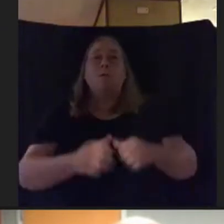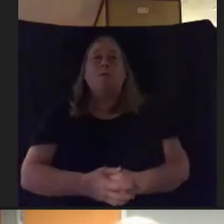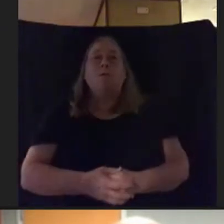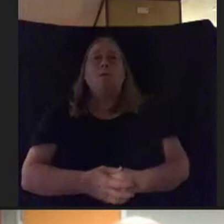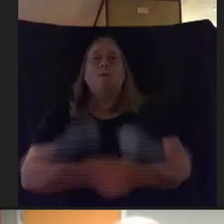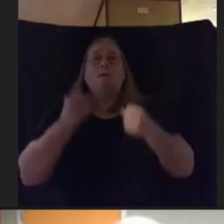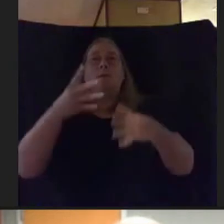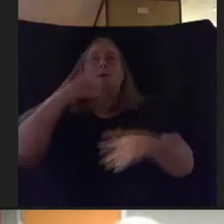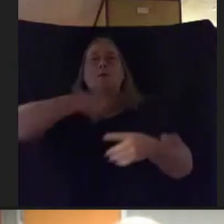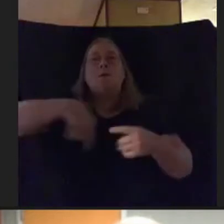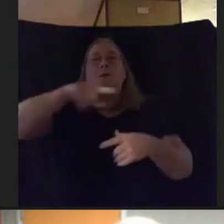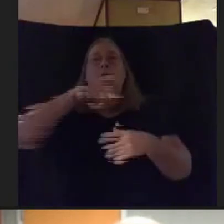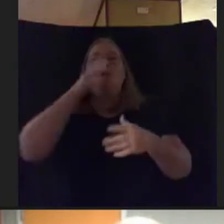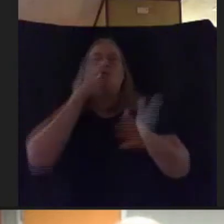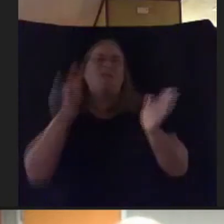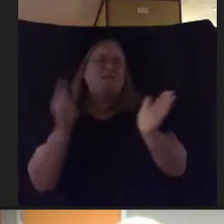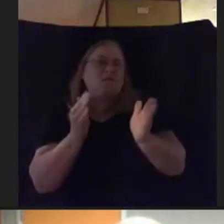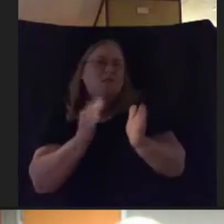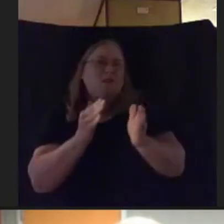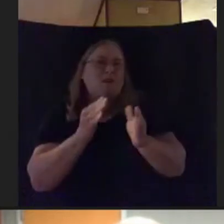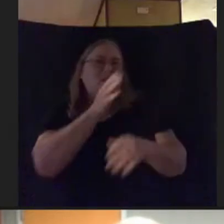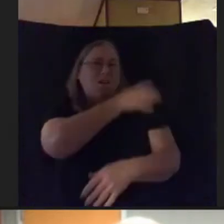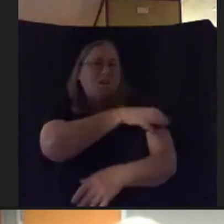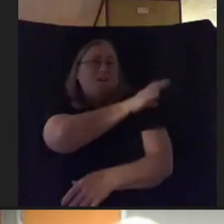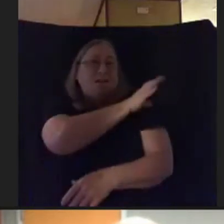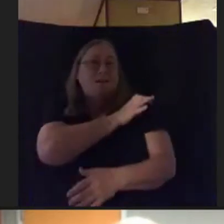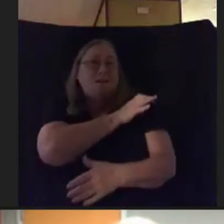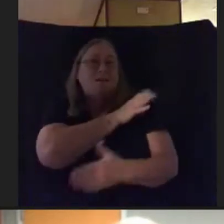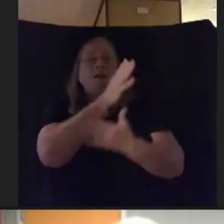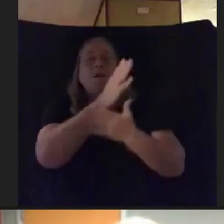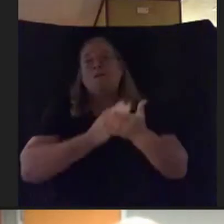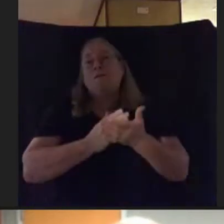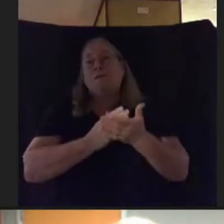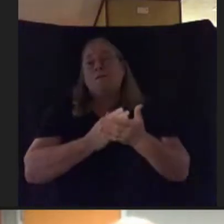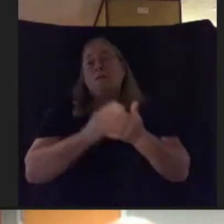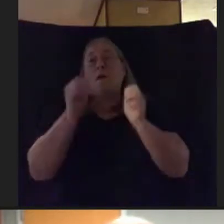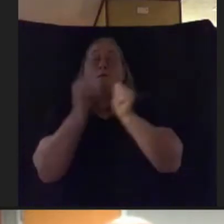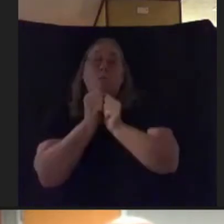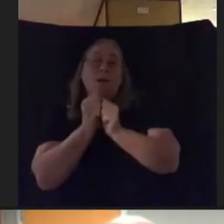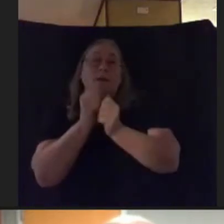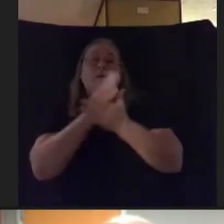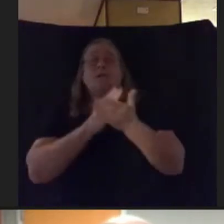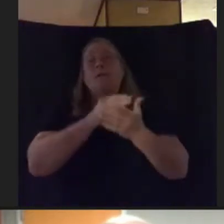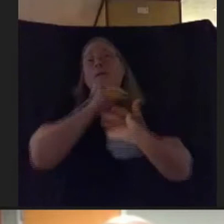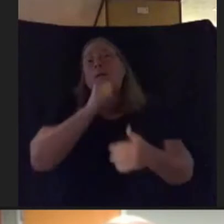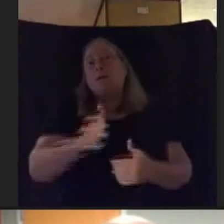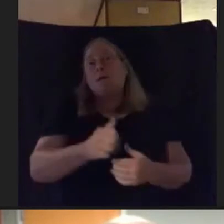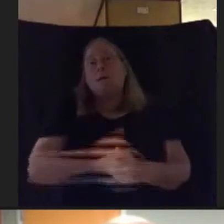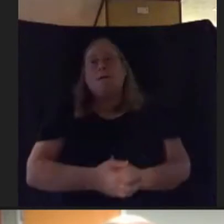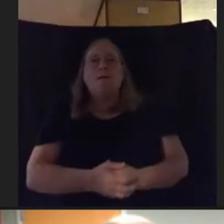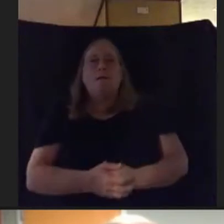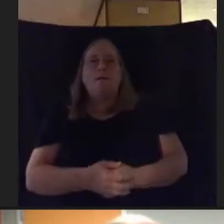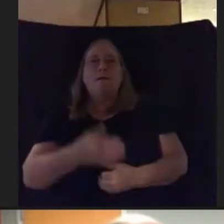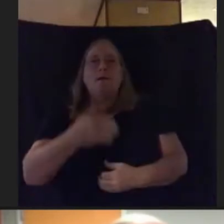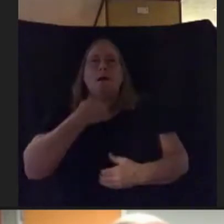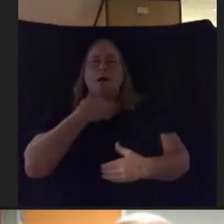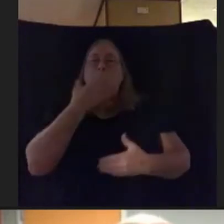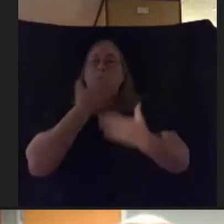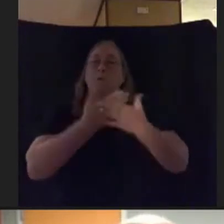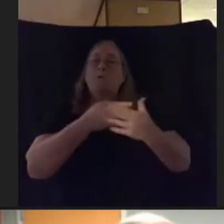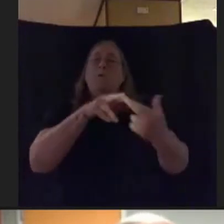are going to be small clinics, some affiliated with bigger systems, some not. And we've had a great relationship with our community health